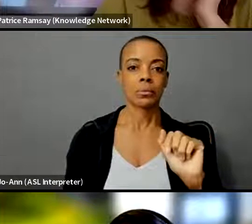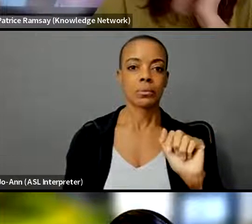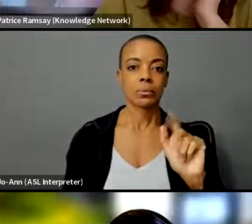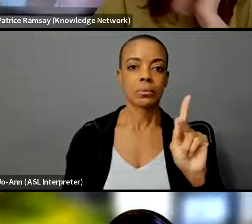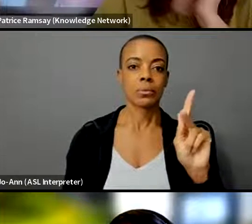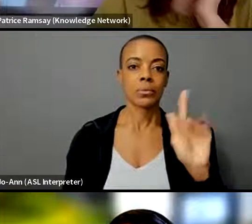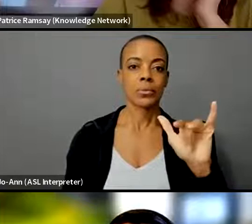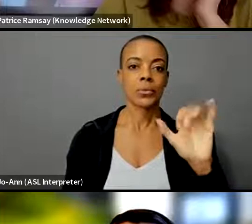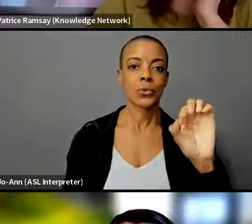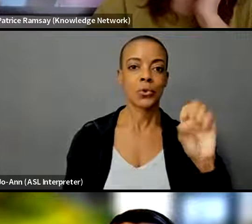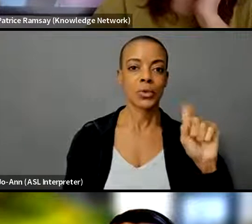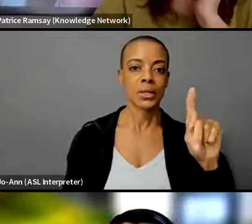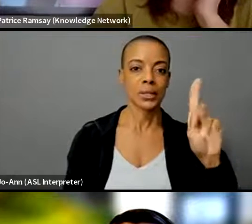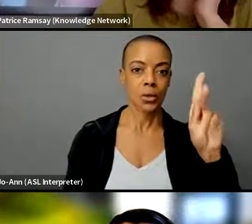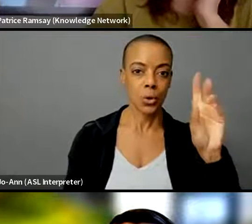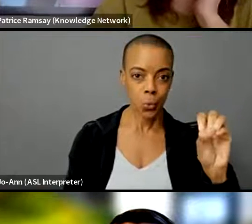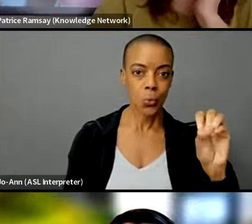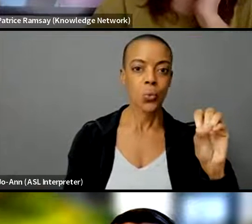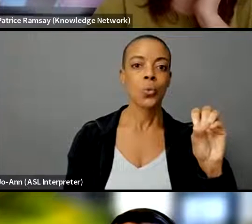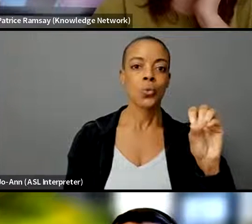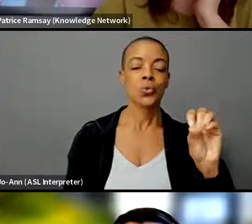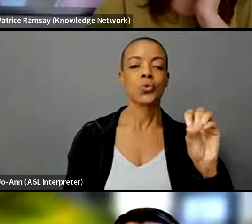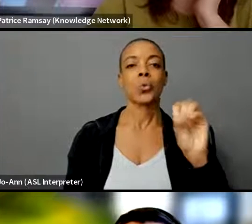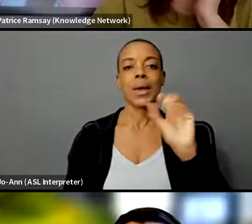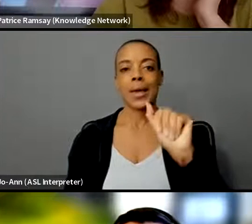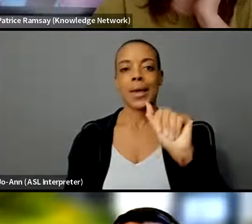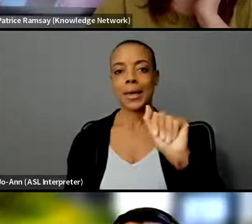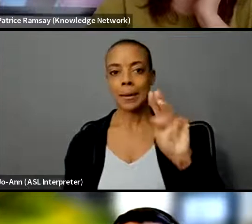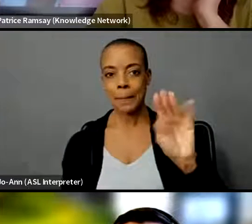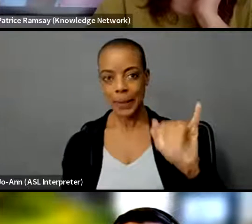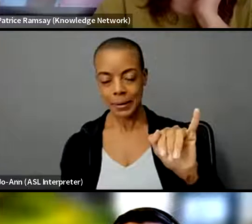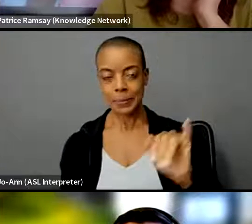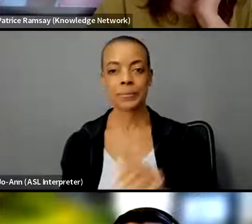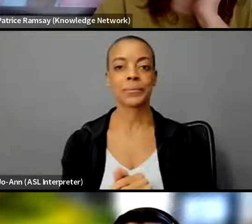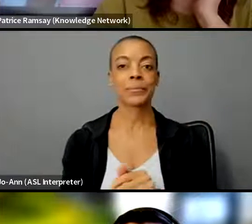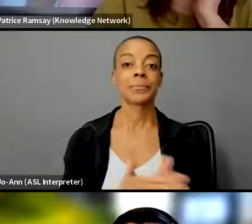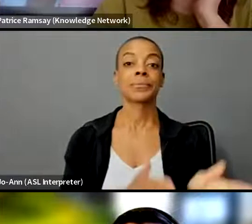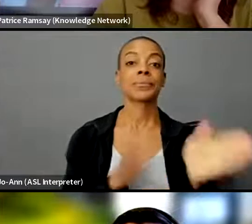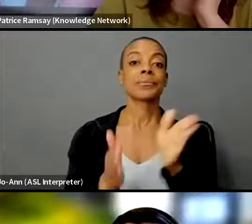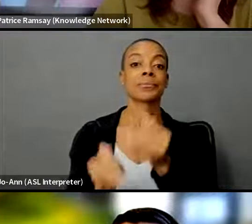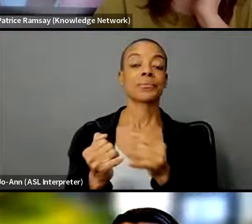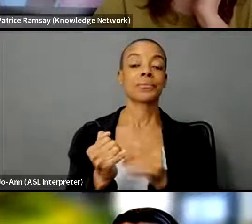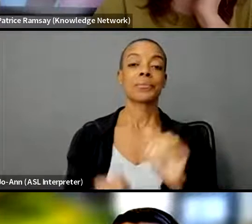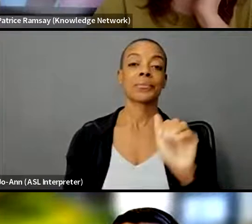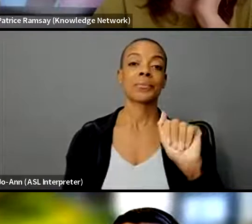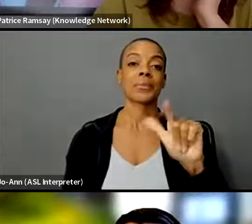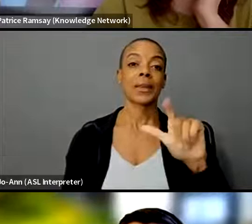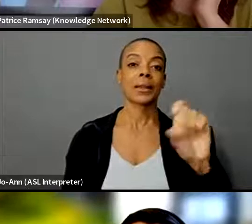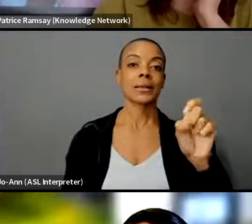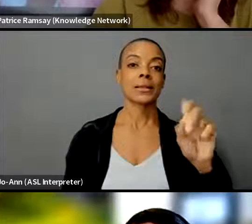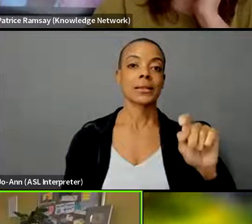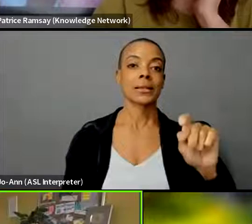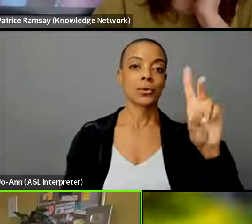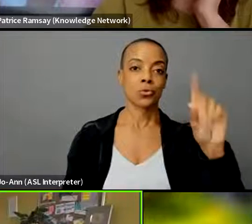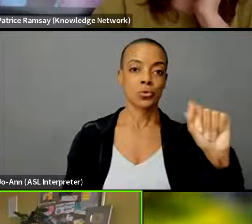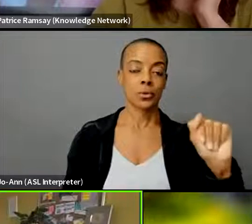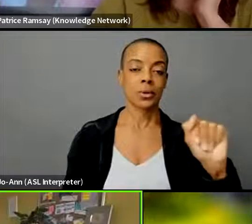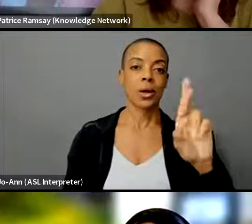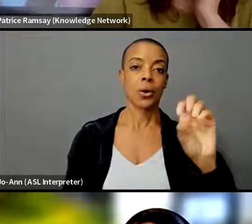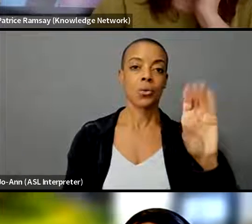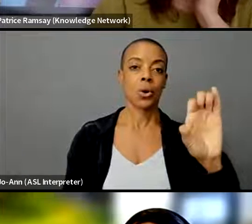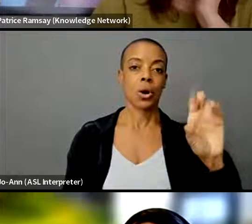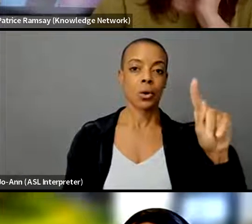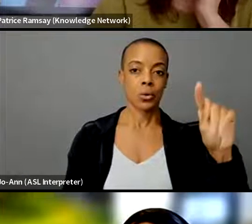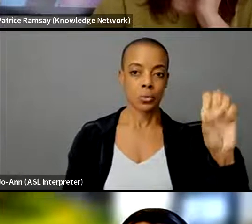the Central Region at Accessible Media Inc., or AMI. And finally, we have Alexandra Roberts, who's the Commissioning Editor